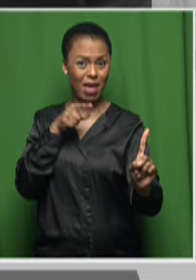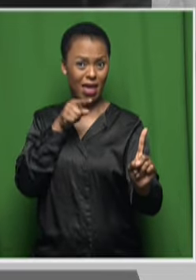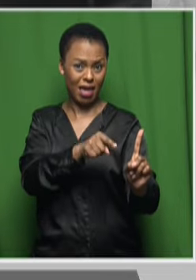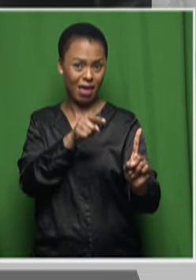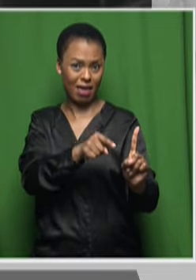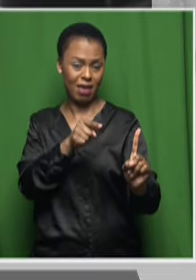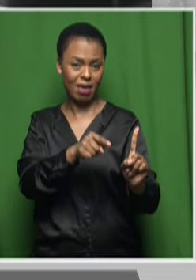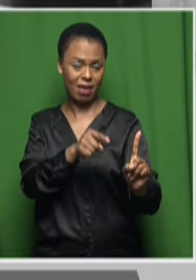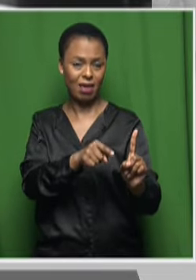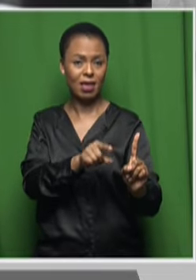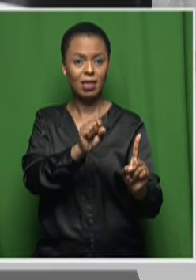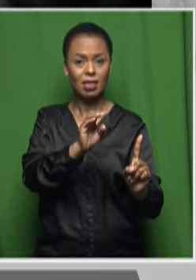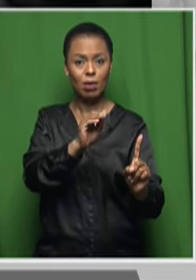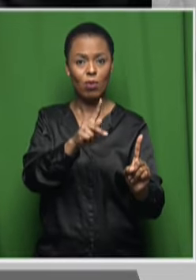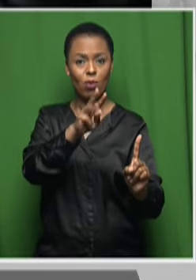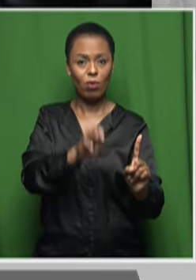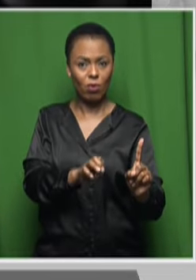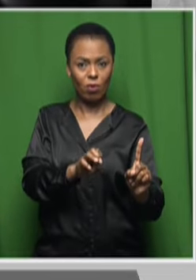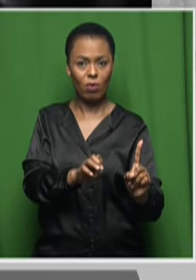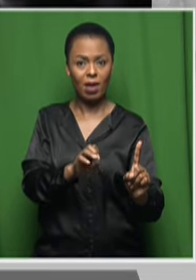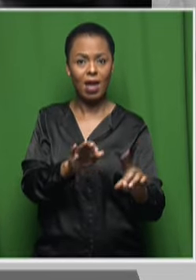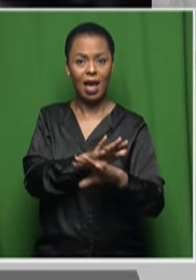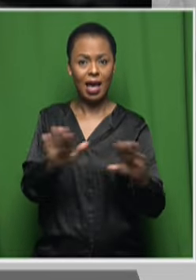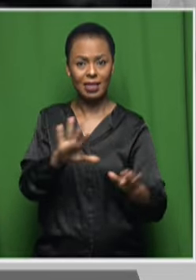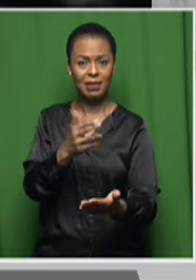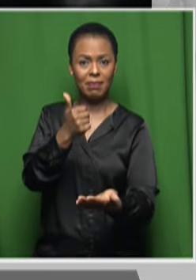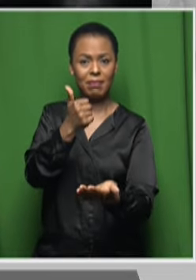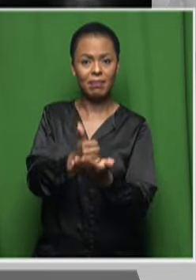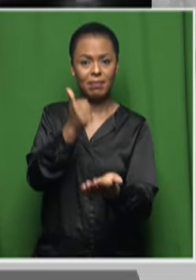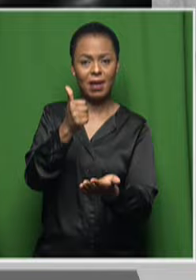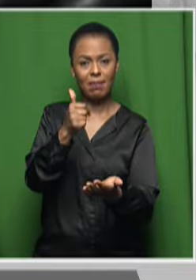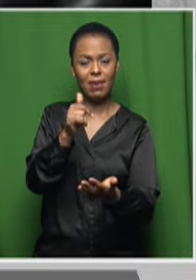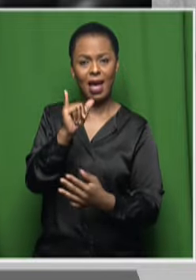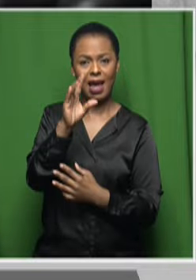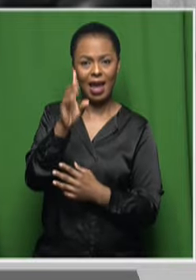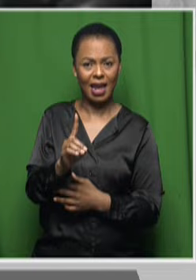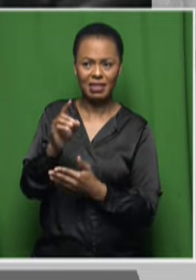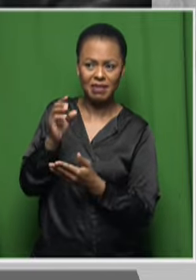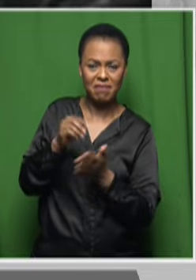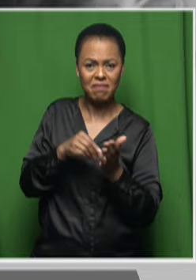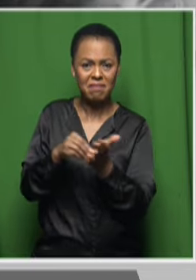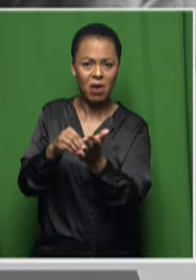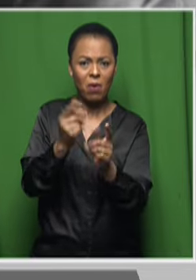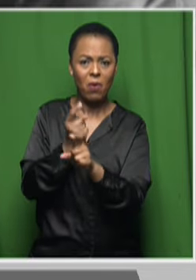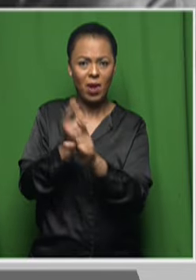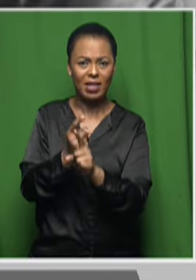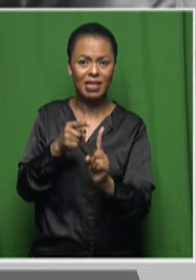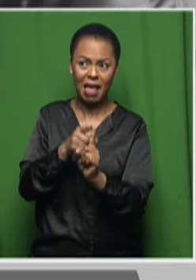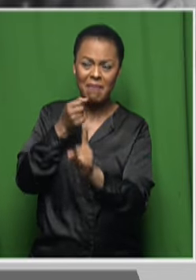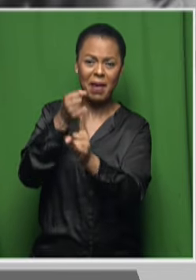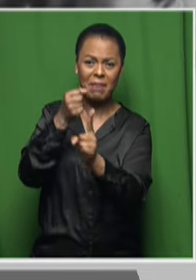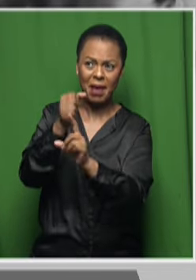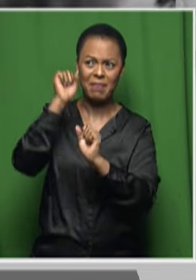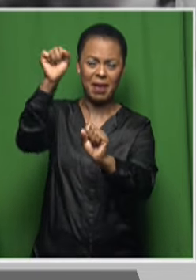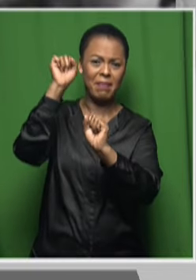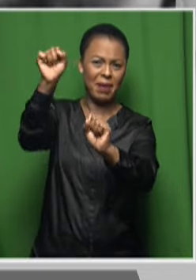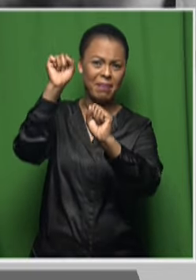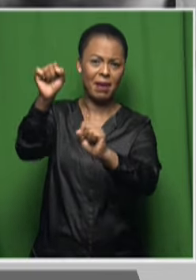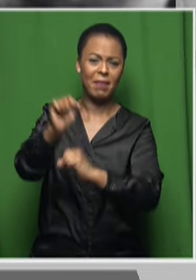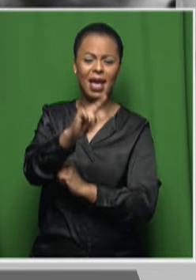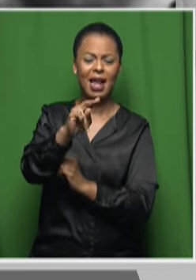lead the anti-pass campaign in 1960, Sharpeville, Langa, Orlando, Van der Bijl Park, but the man who just spoke